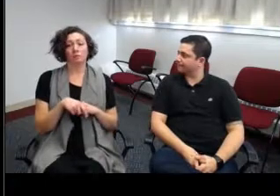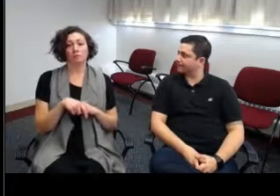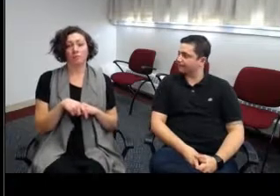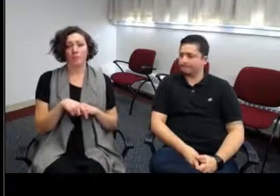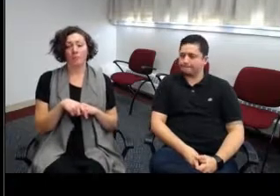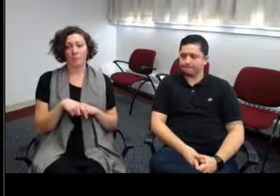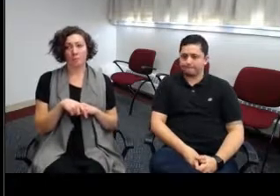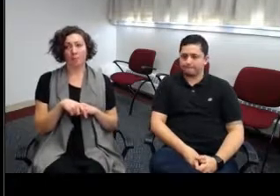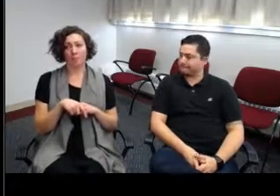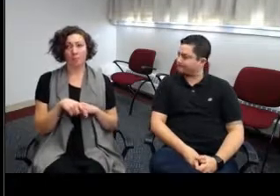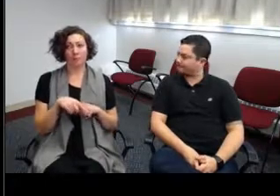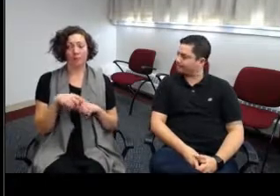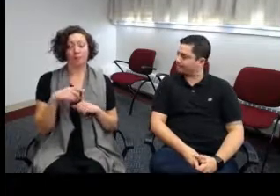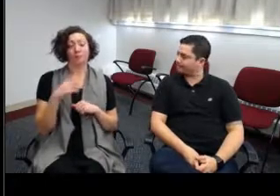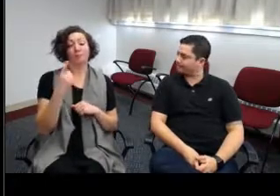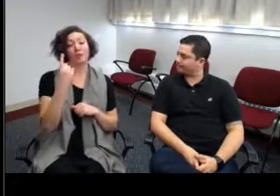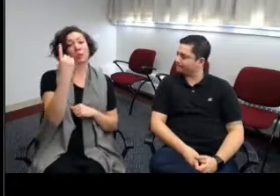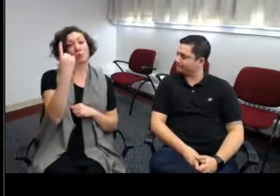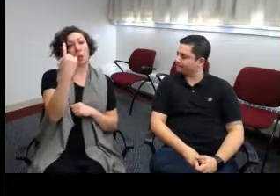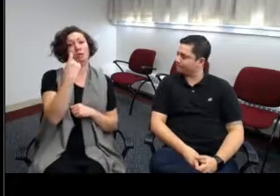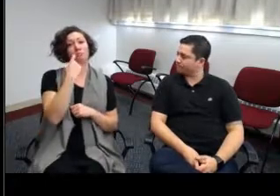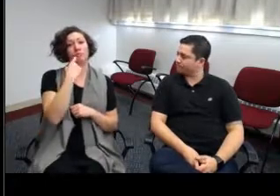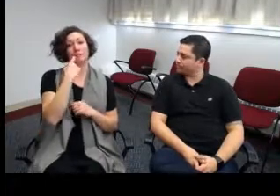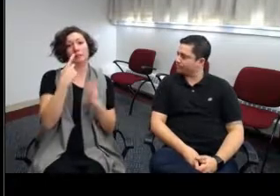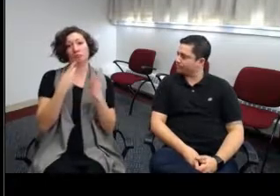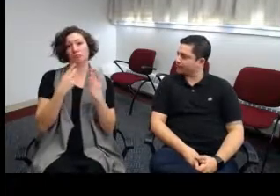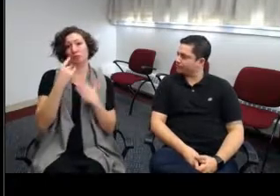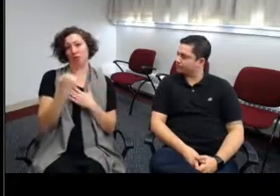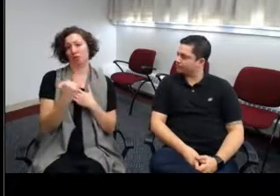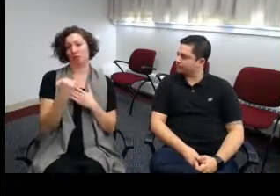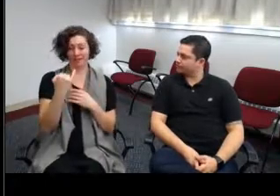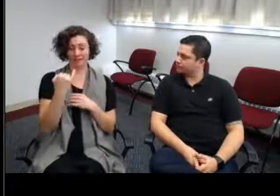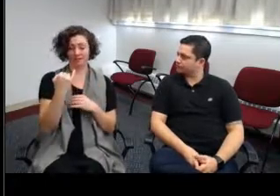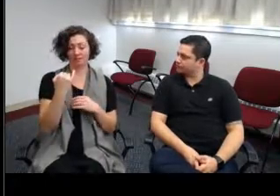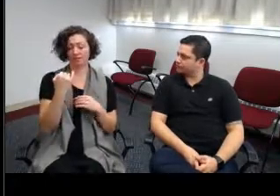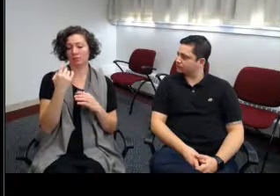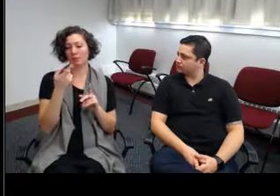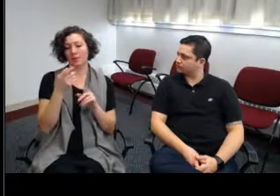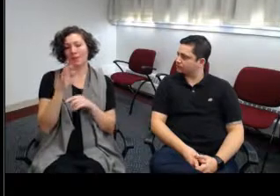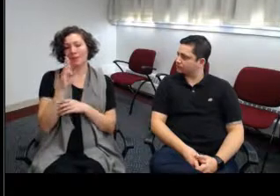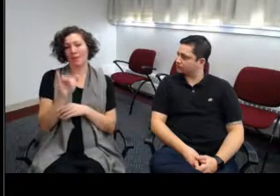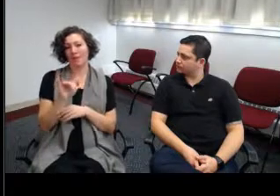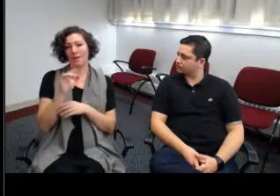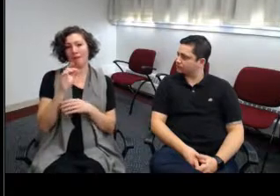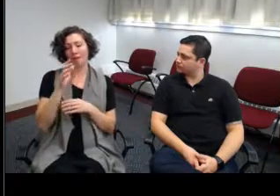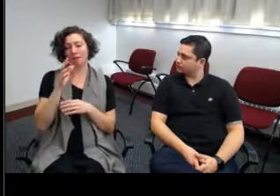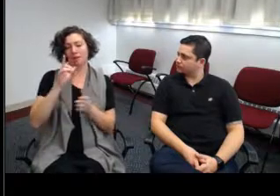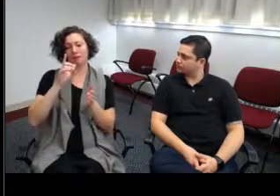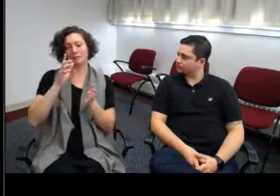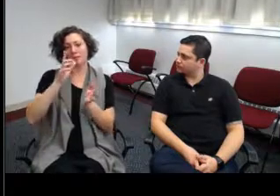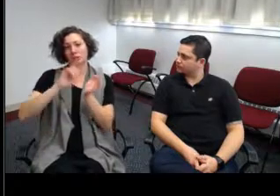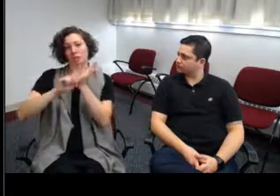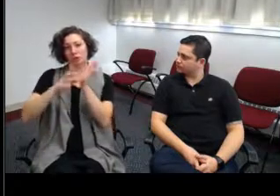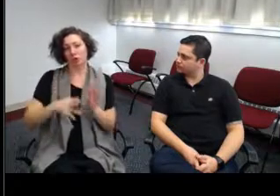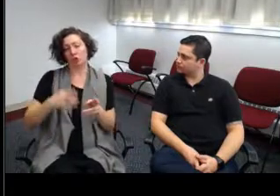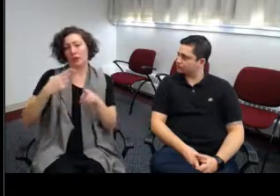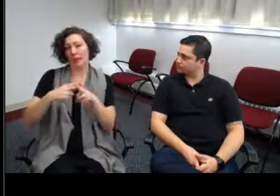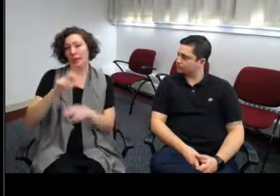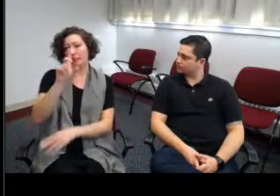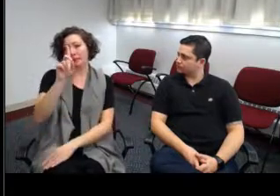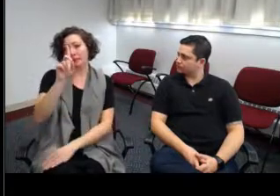some things in development, but the short answer is no. There's one recent project